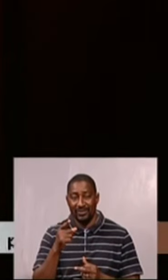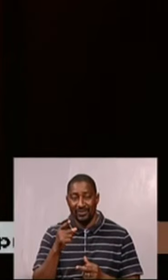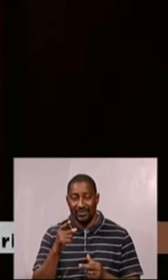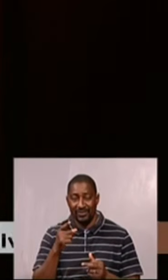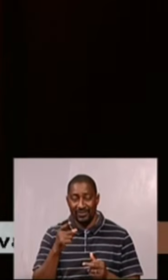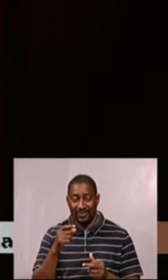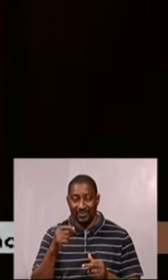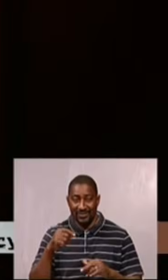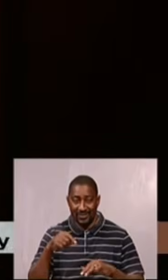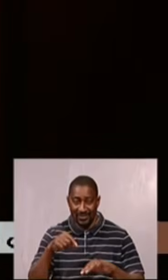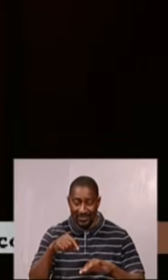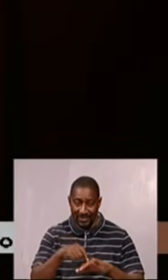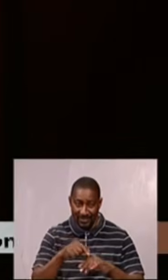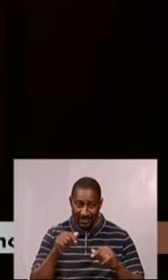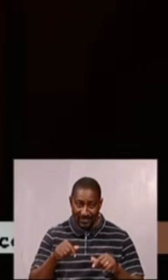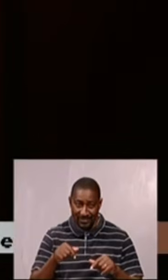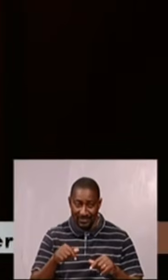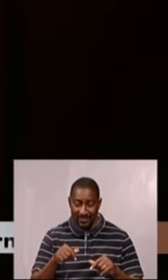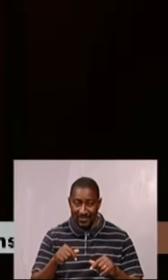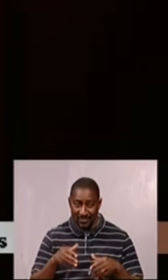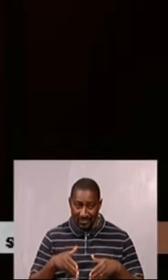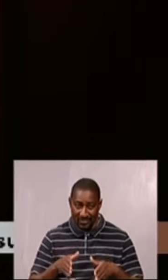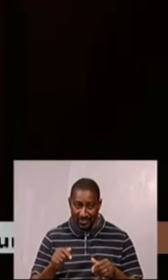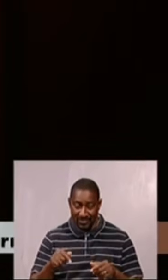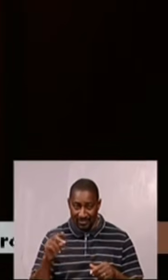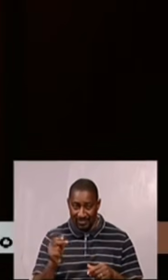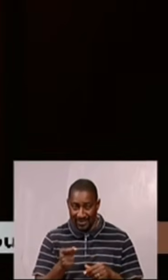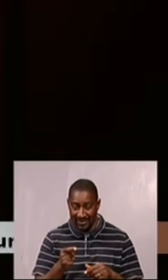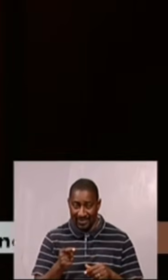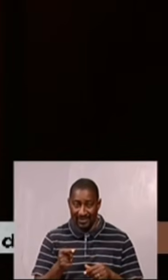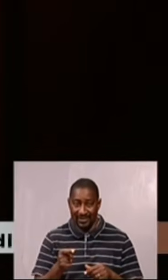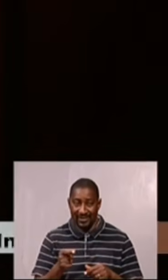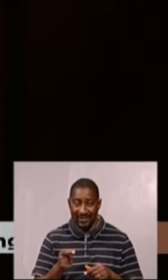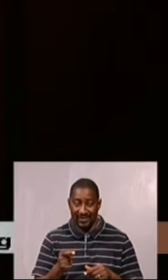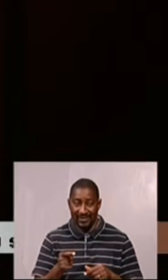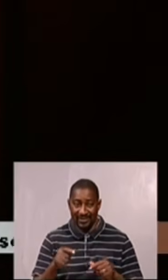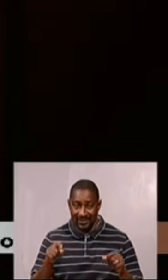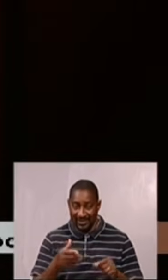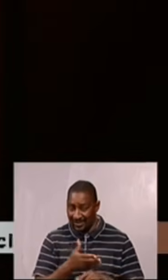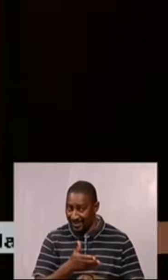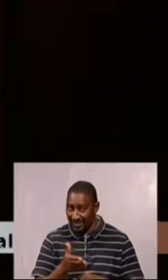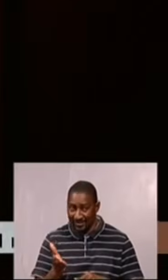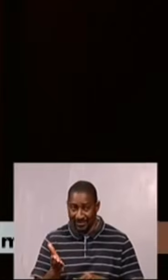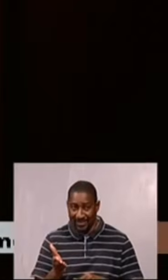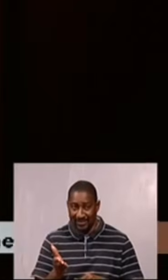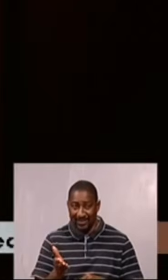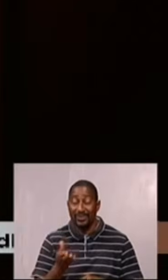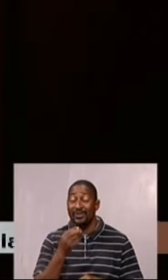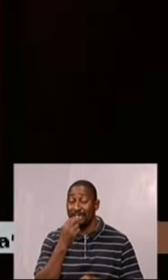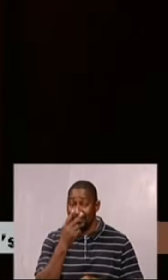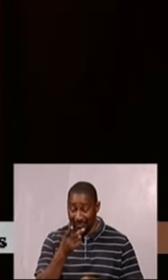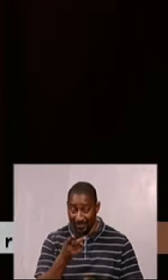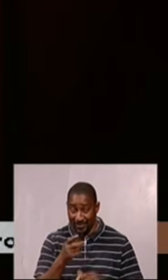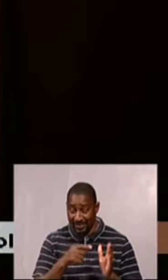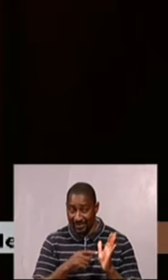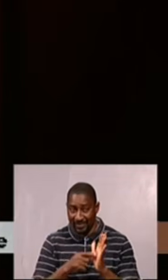or just got engaged, expecting a kid, just bought a car, is in middle income salary, everything about you, and you will see the ad. And